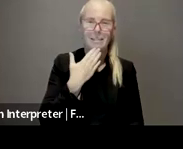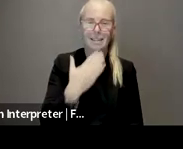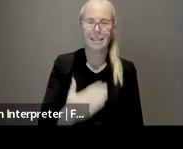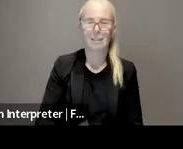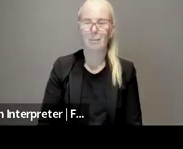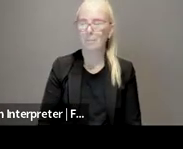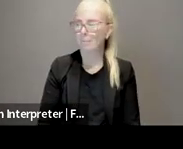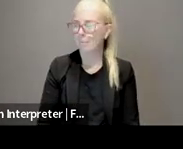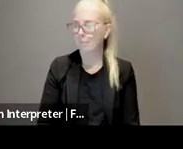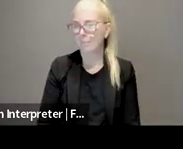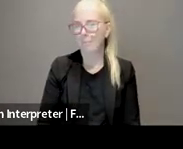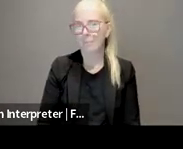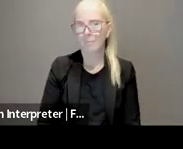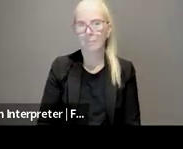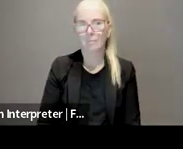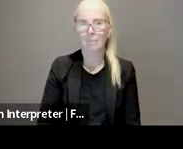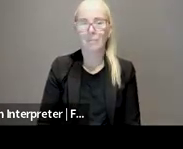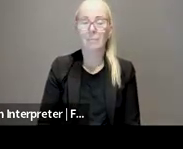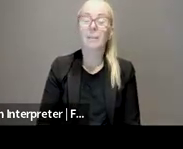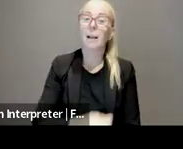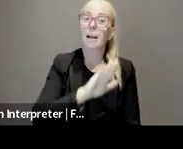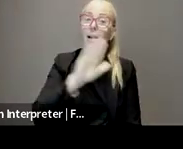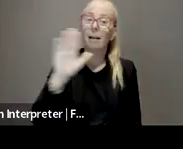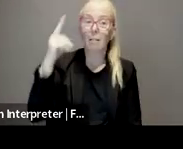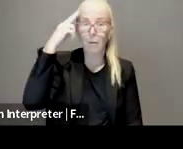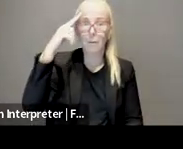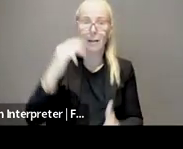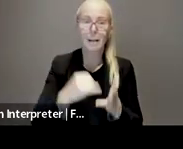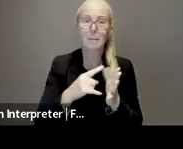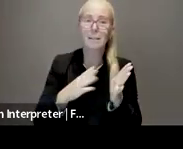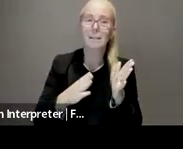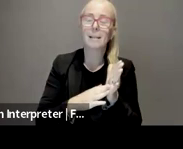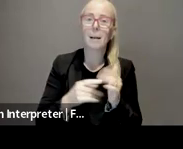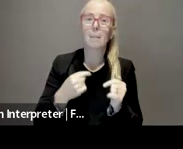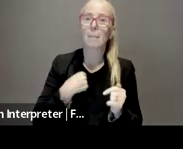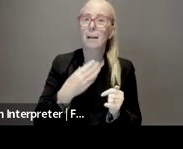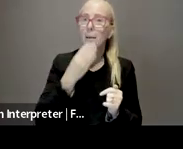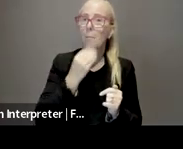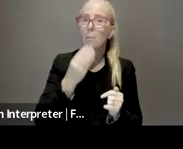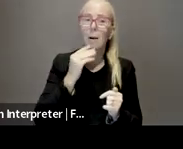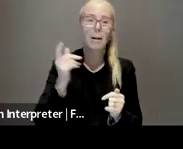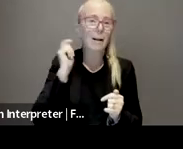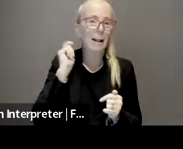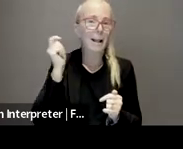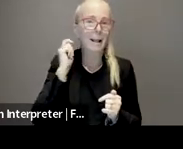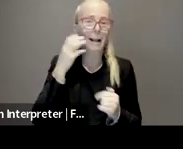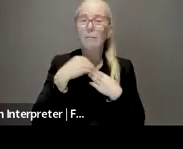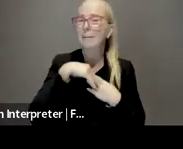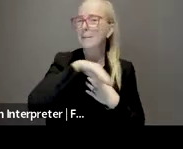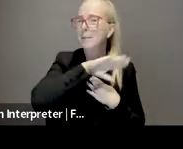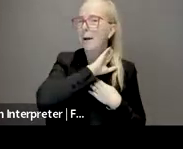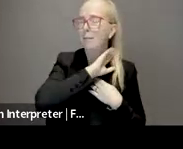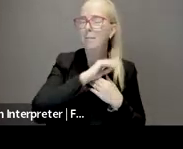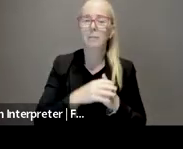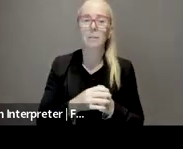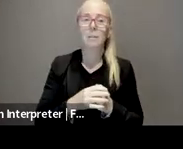Hello everyone, my name is Sam Mahalka. I have brown hair and I'm wearing a science-themed scarf. I'm here to introduce a project called NaviShare